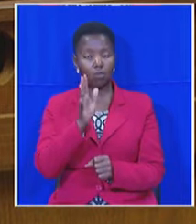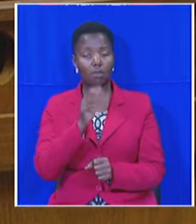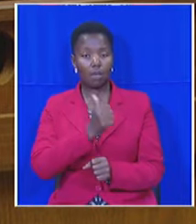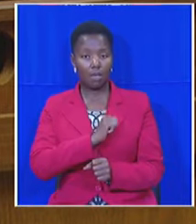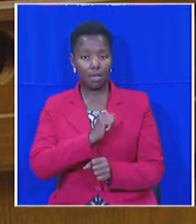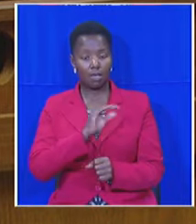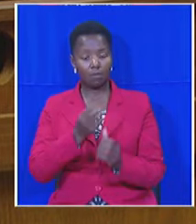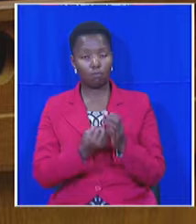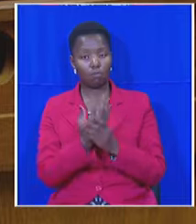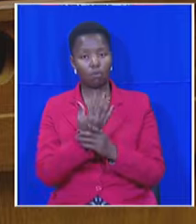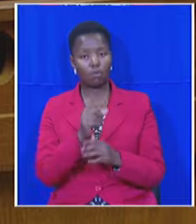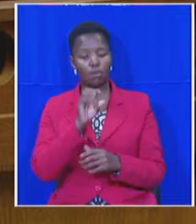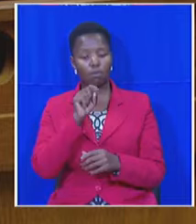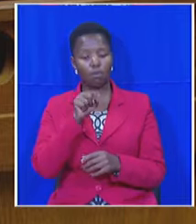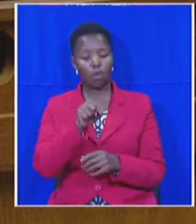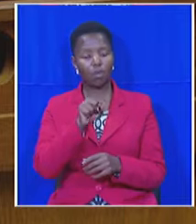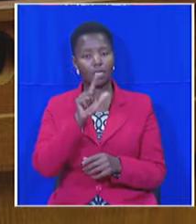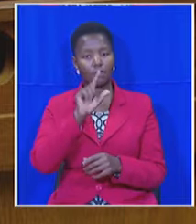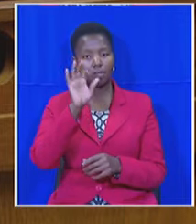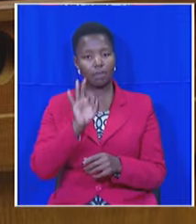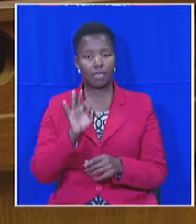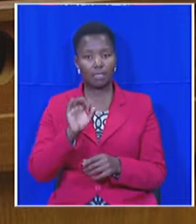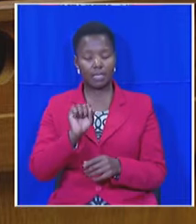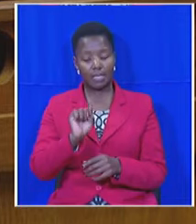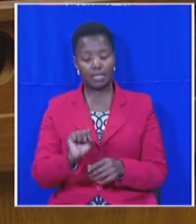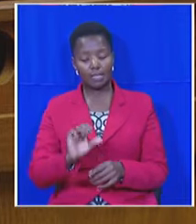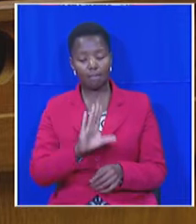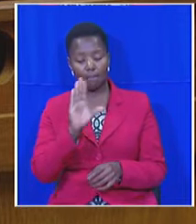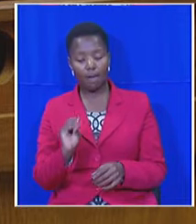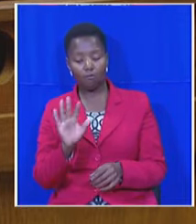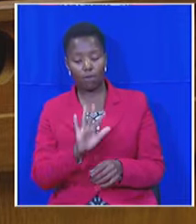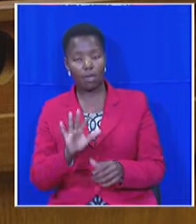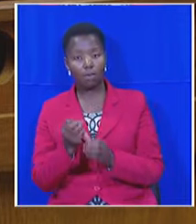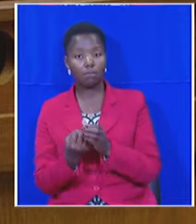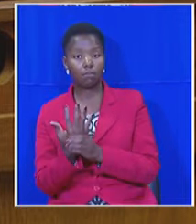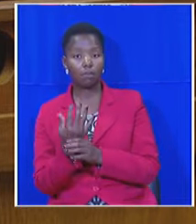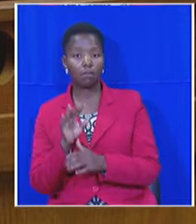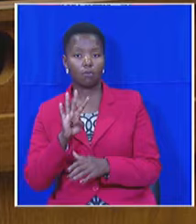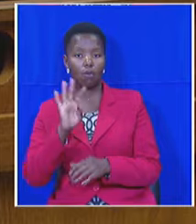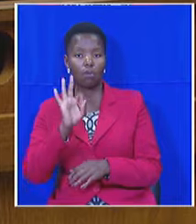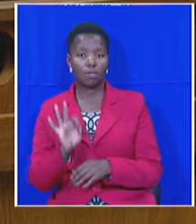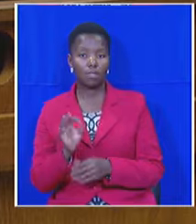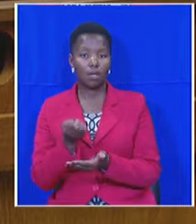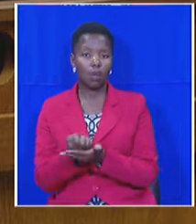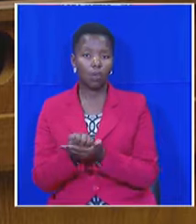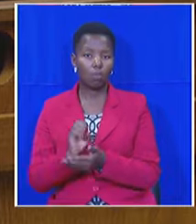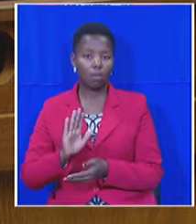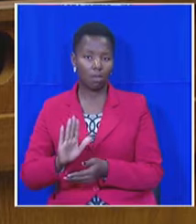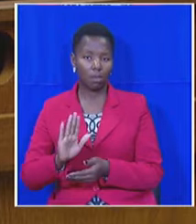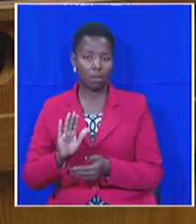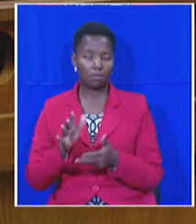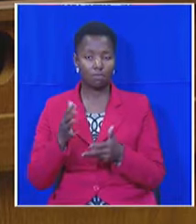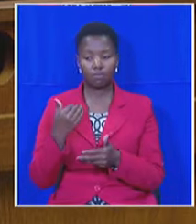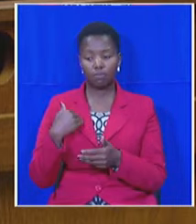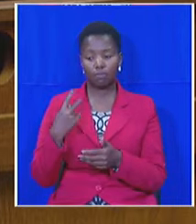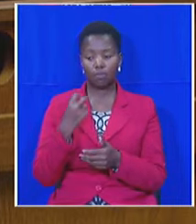at 0.7%, while the rest of sub-Saharan Africa will grow at 4%. In